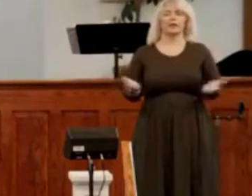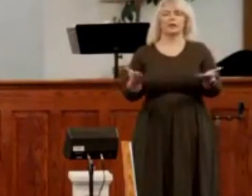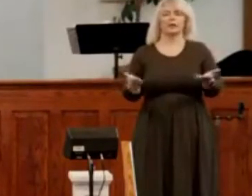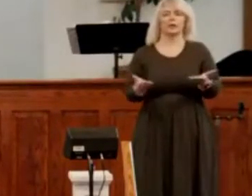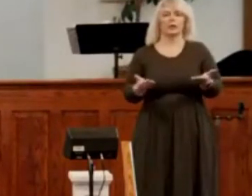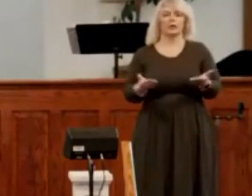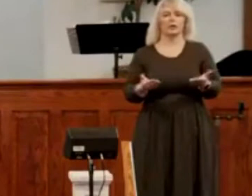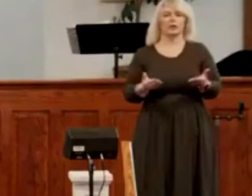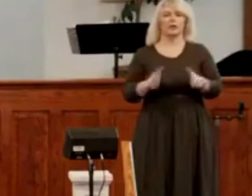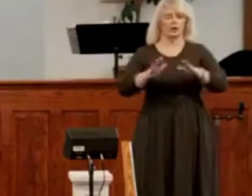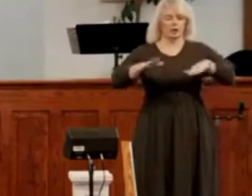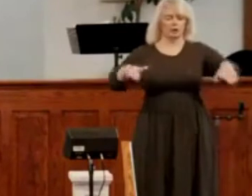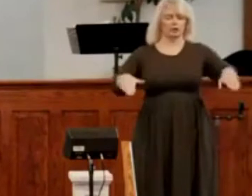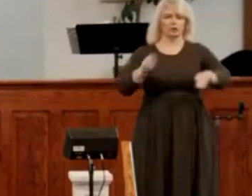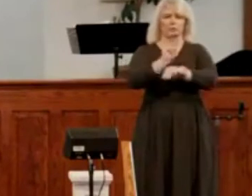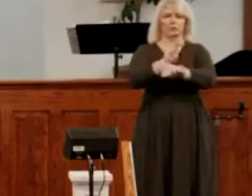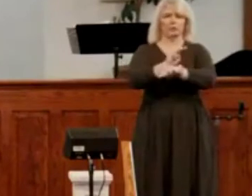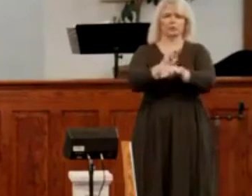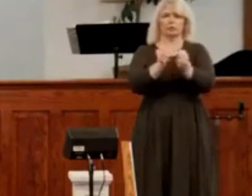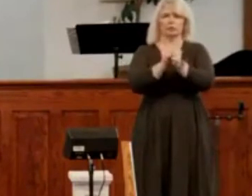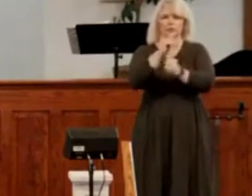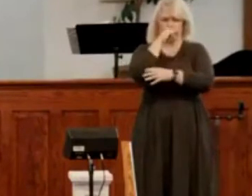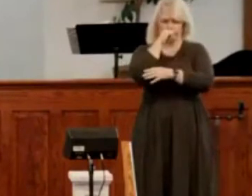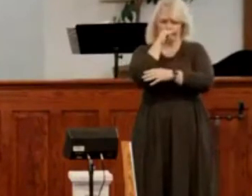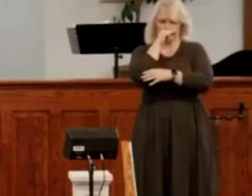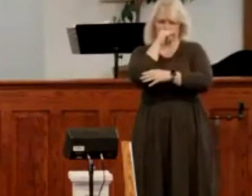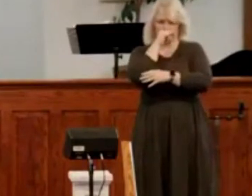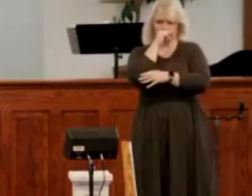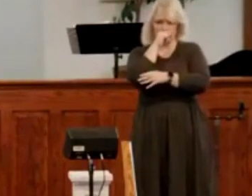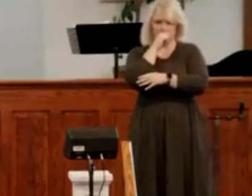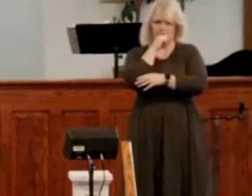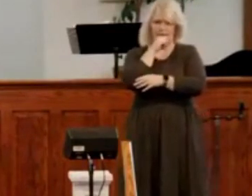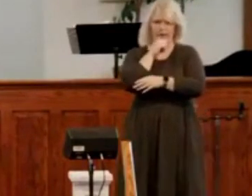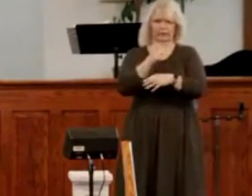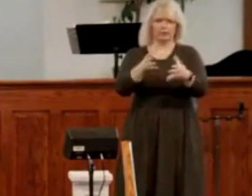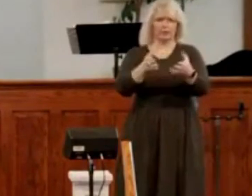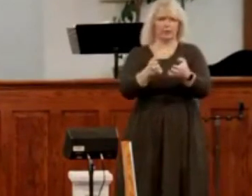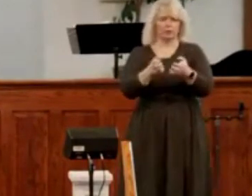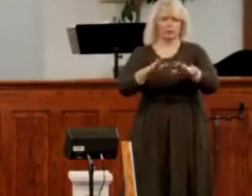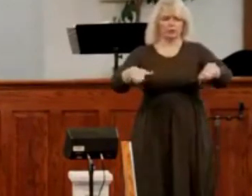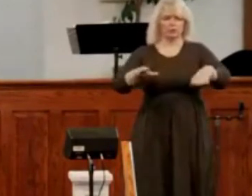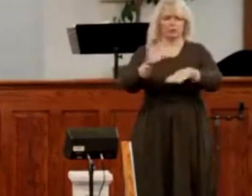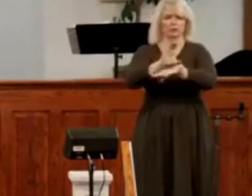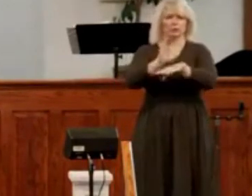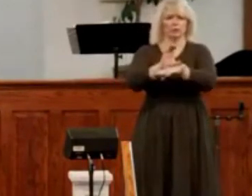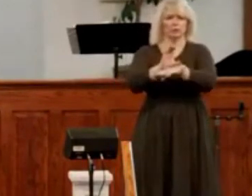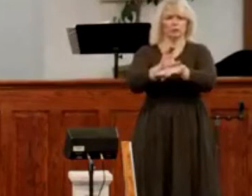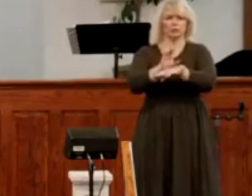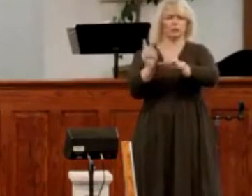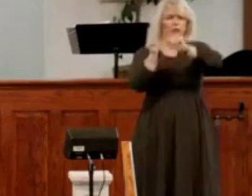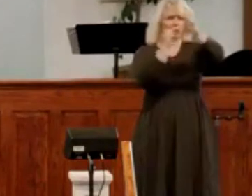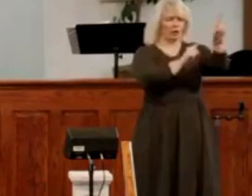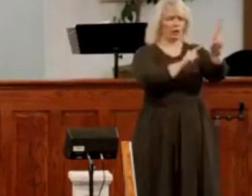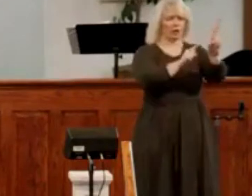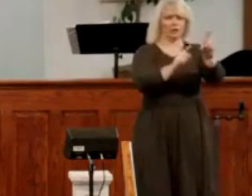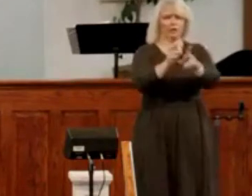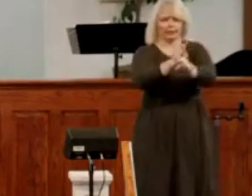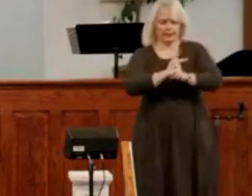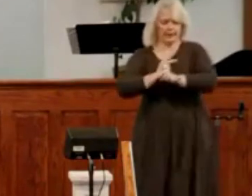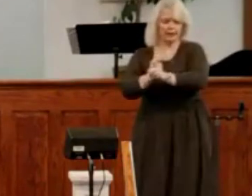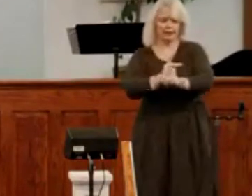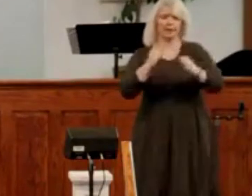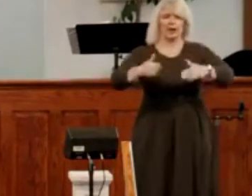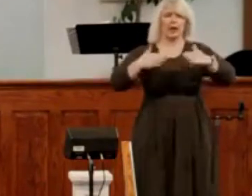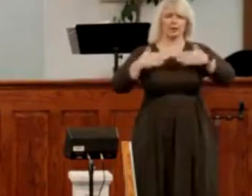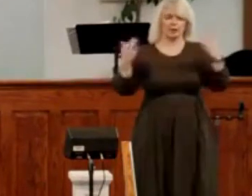ministry coordinator, is upstairs with your kids, and if you'd like your preschool kids and children's church kids to go up, we can take care of those as well. But just glad you're